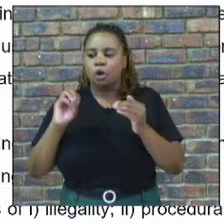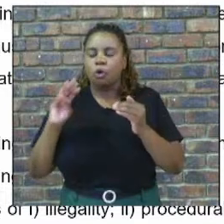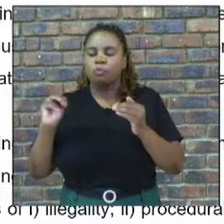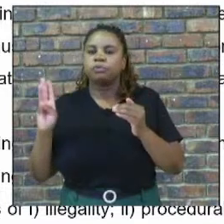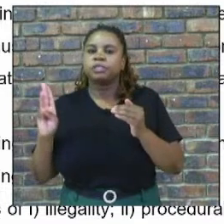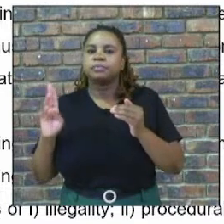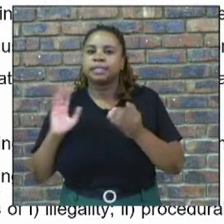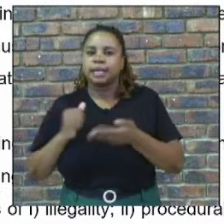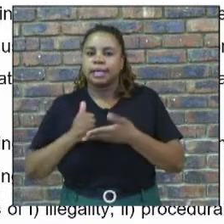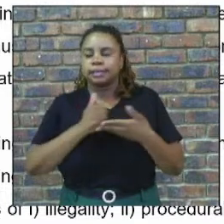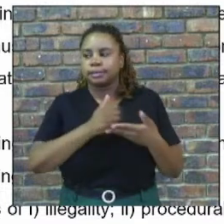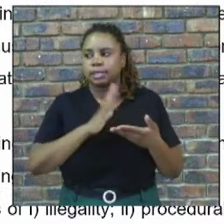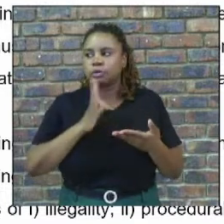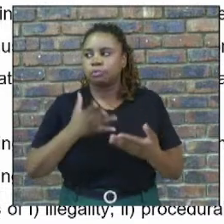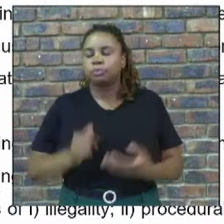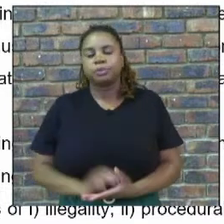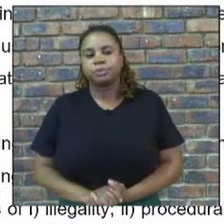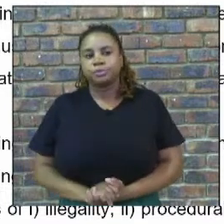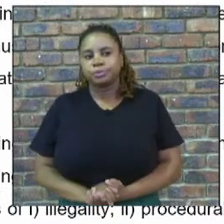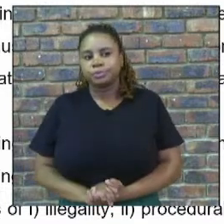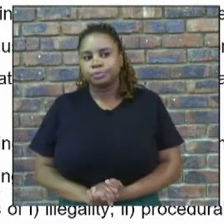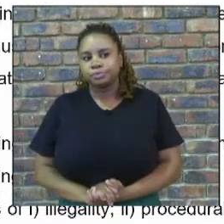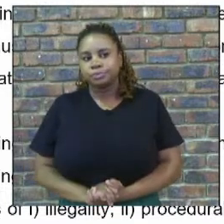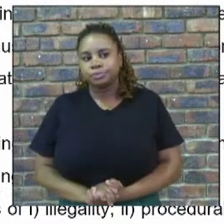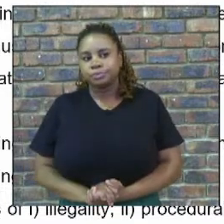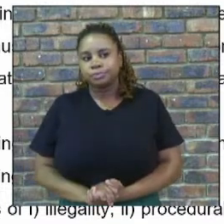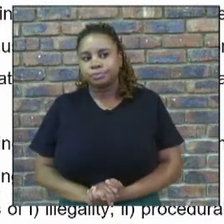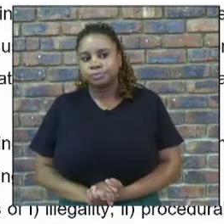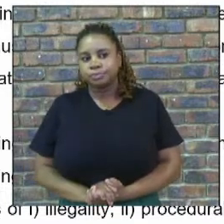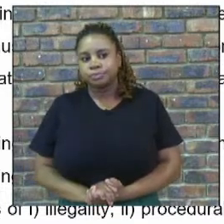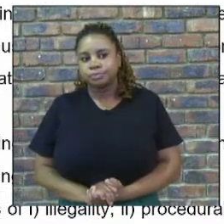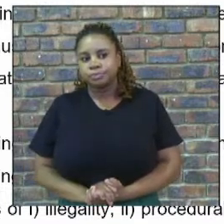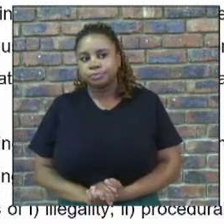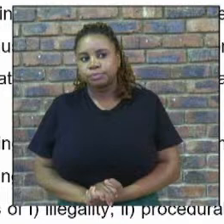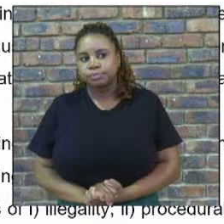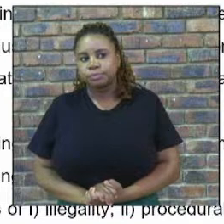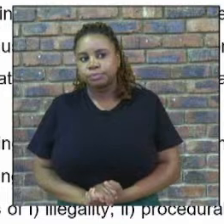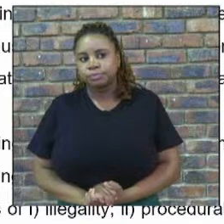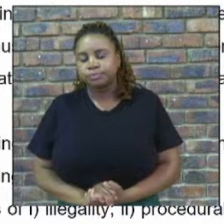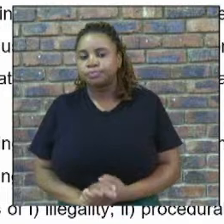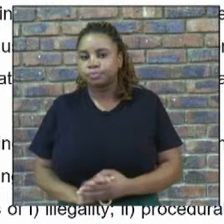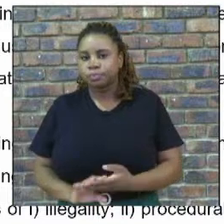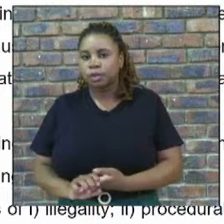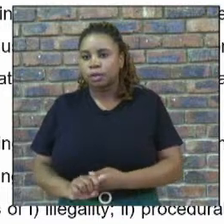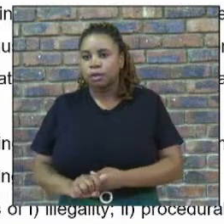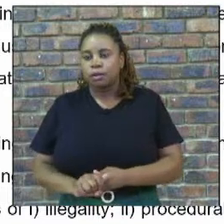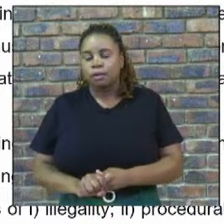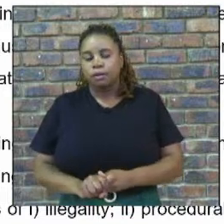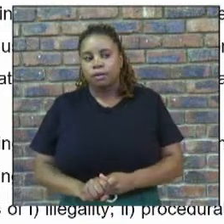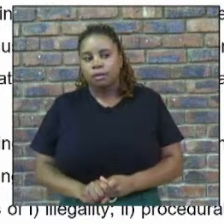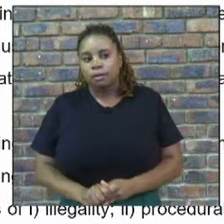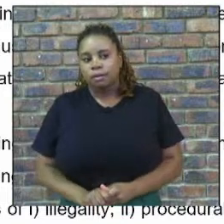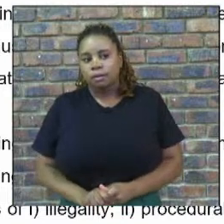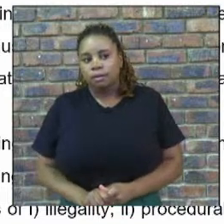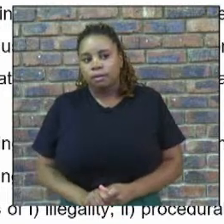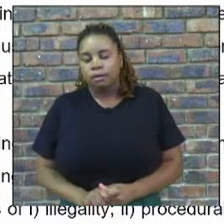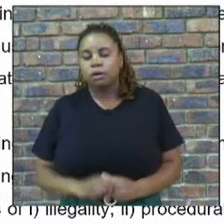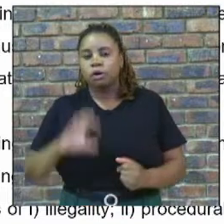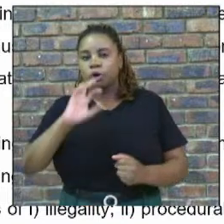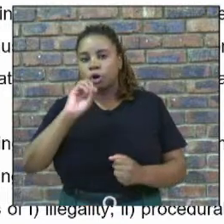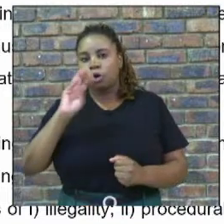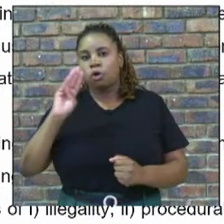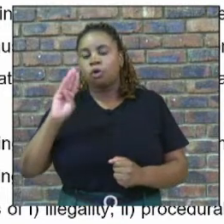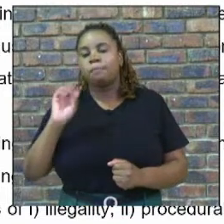Determinations by the Ombudsman must be made in writing, must include the reasons for the determination, and copies of the determination and